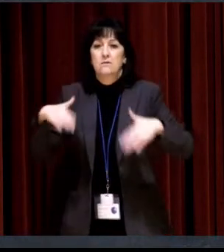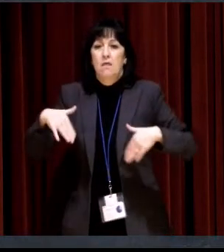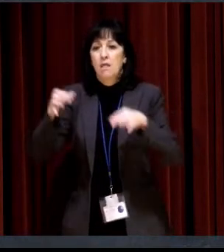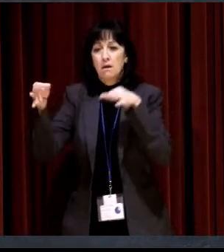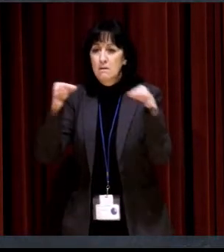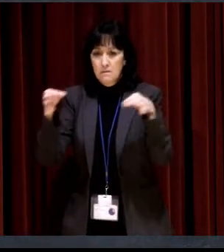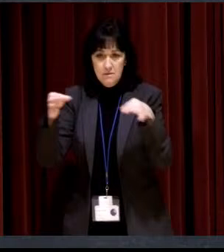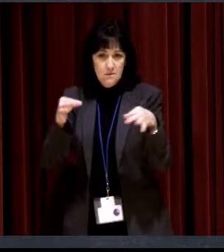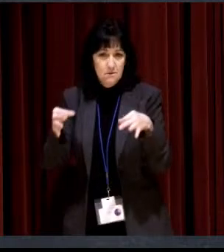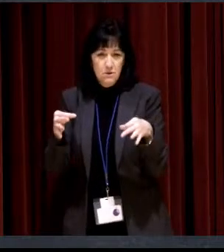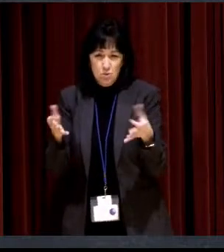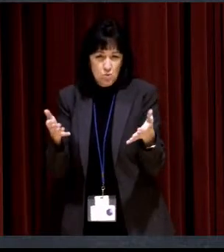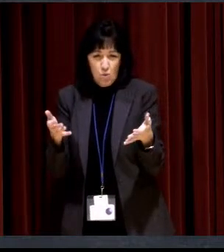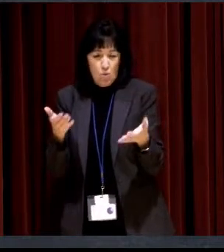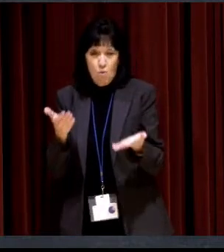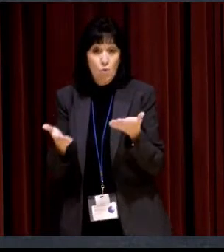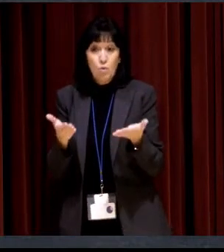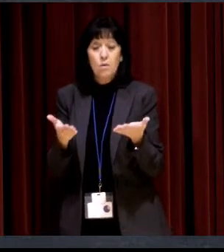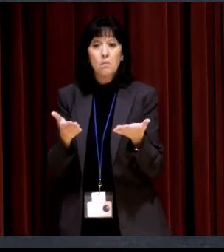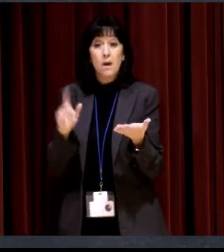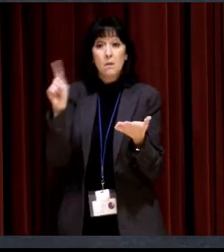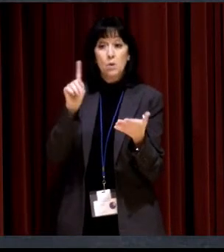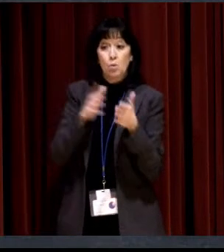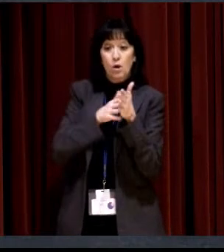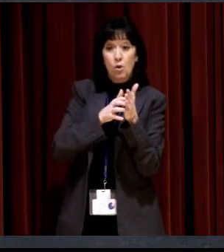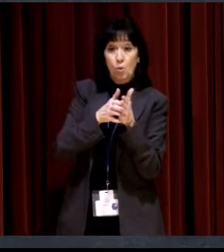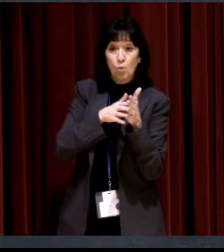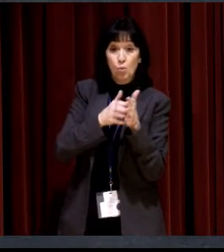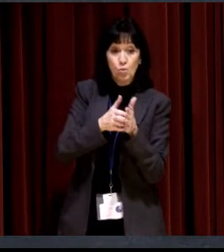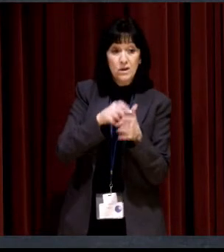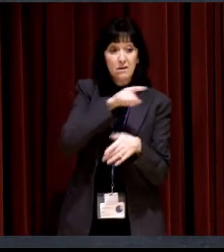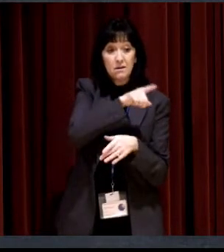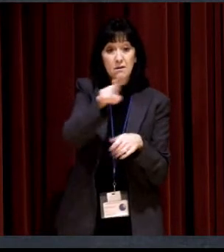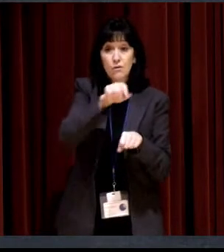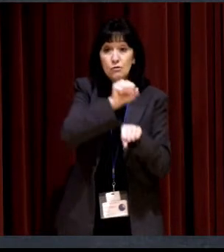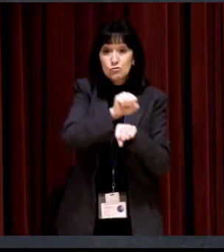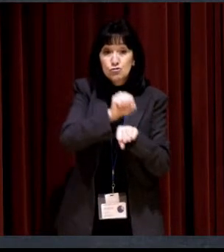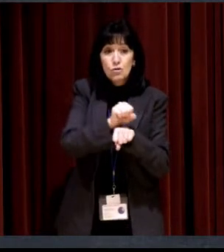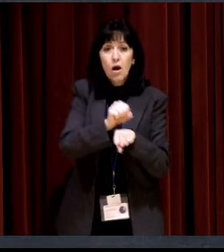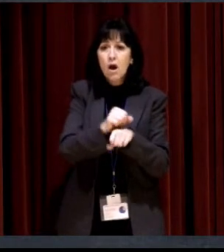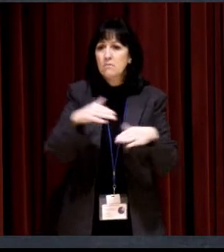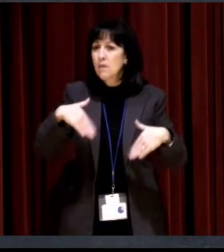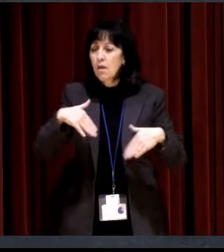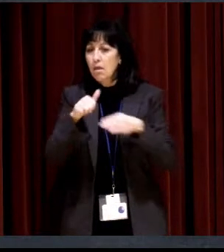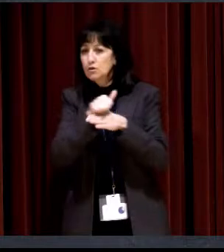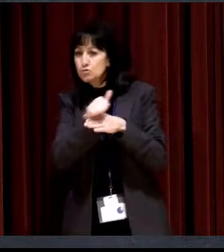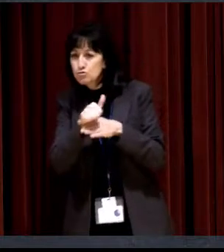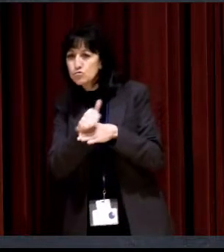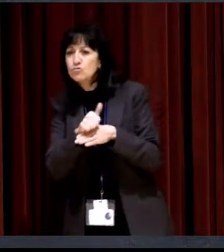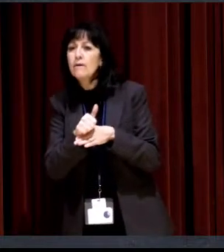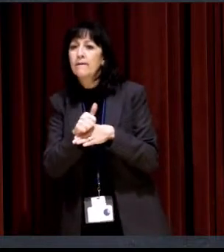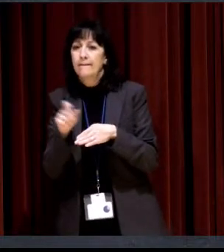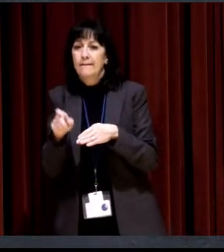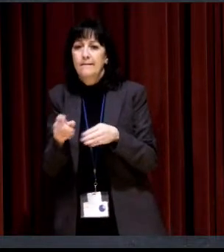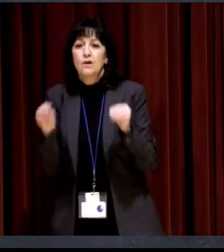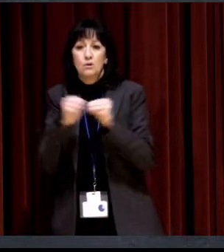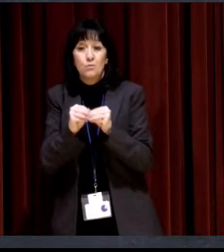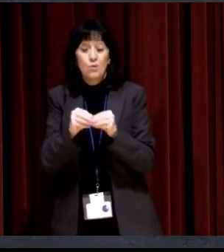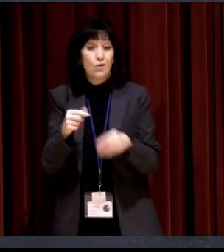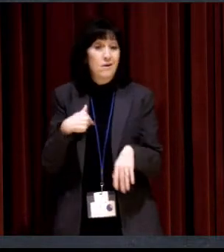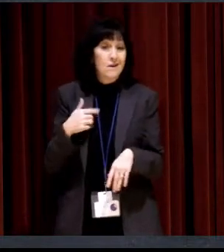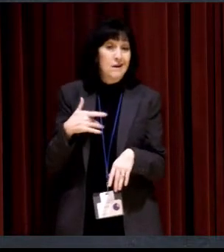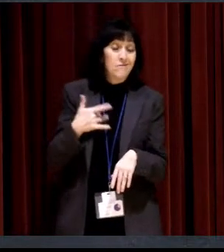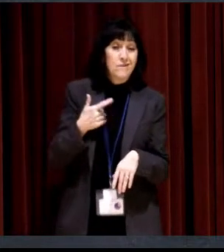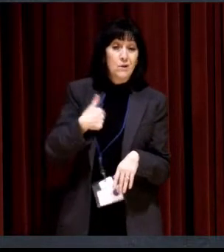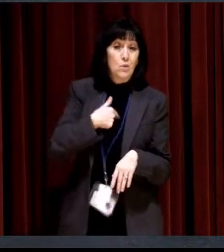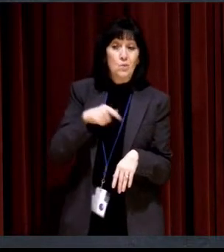job of working with the people who are willing to do those jobs in the system, giving them training. I think we need a principal mentorship program. I was